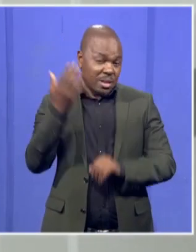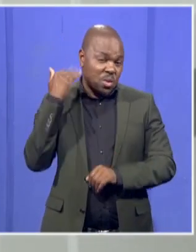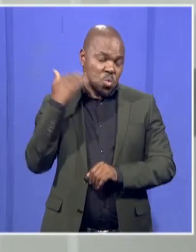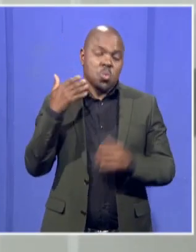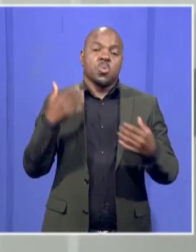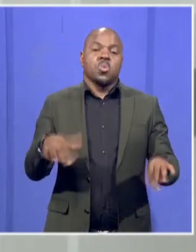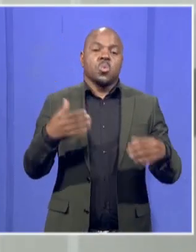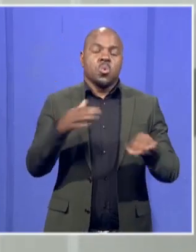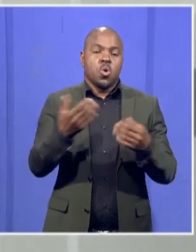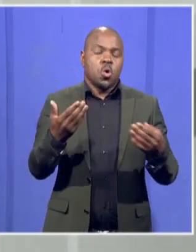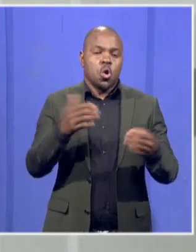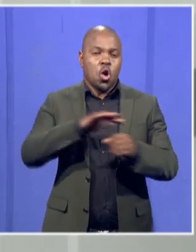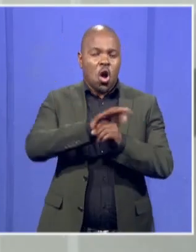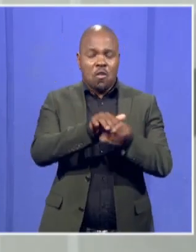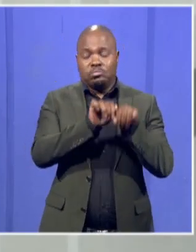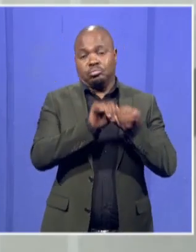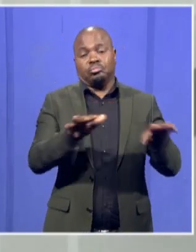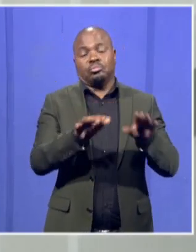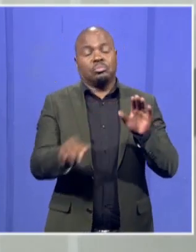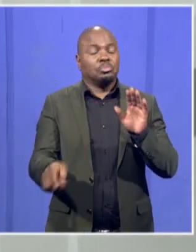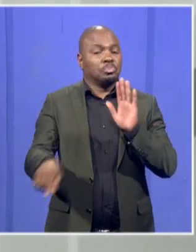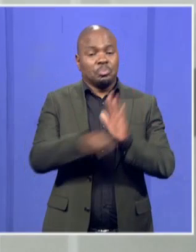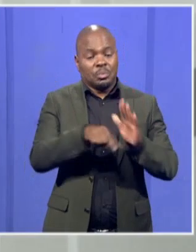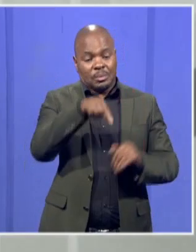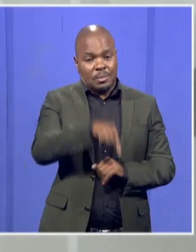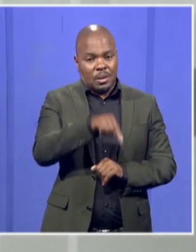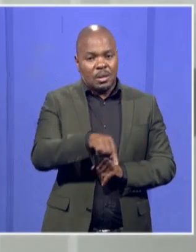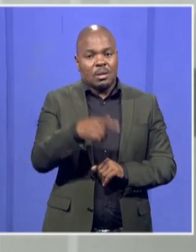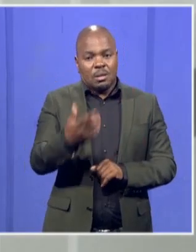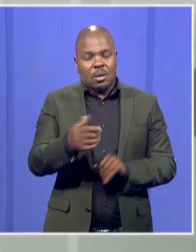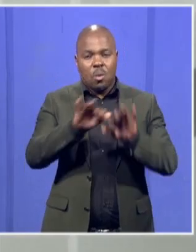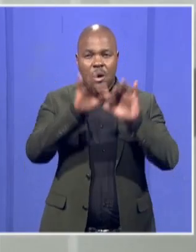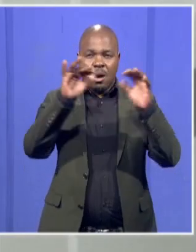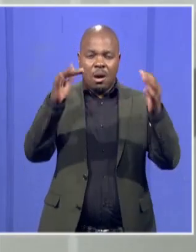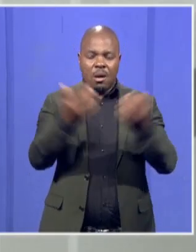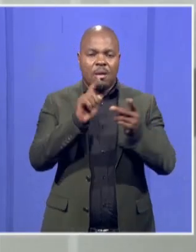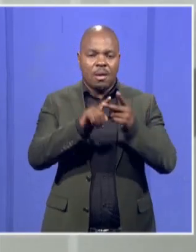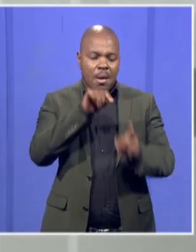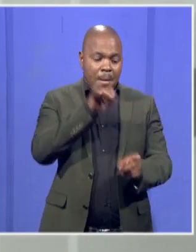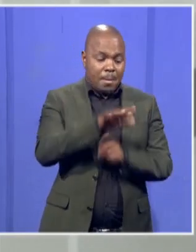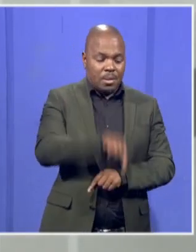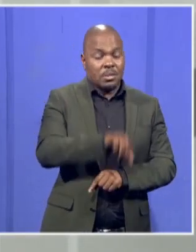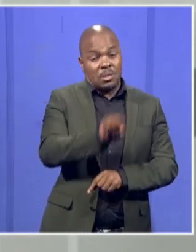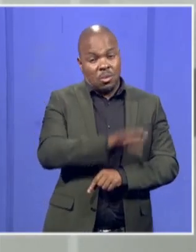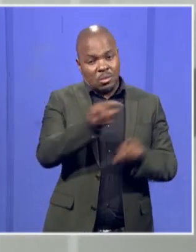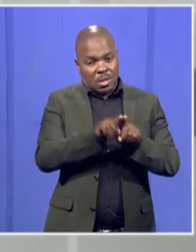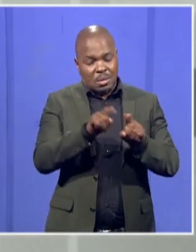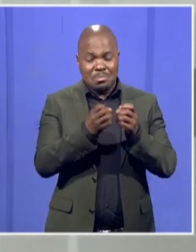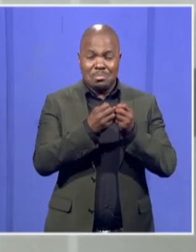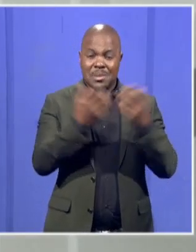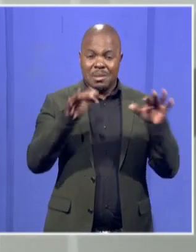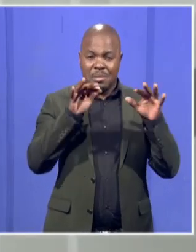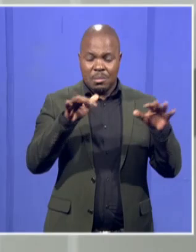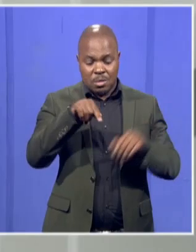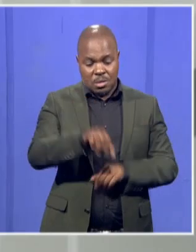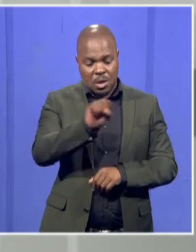devastating COVID-19 pandemic which swept through around the world and also affected South Africa. Millions of people were